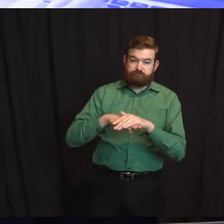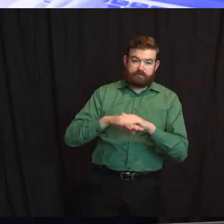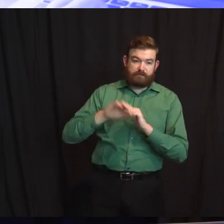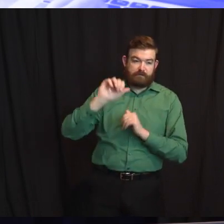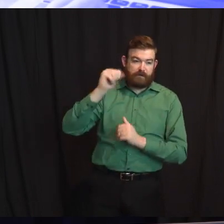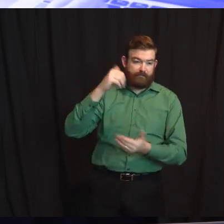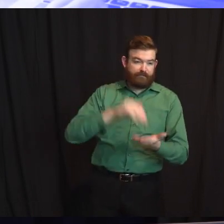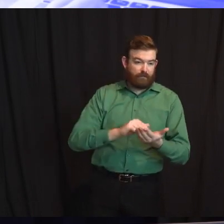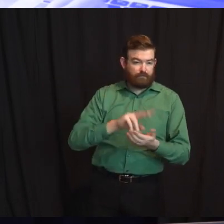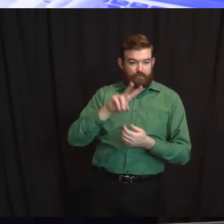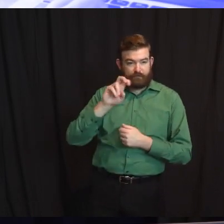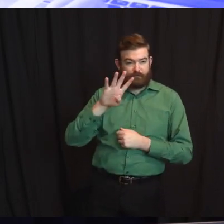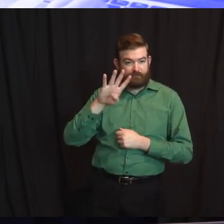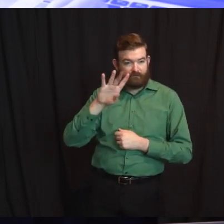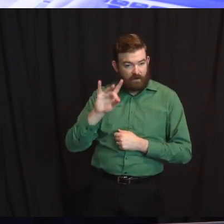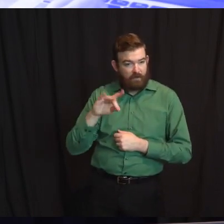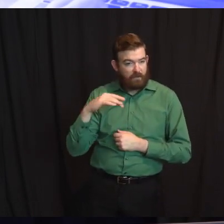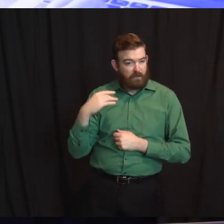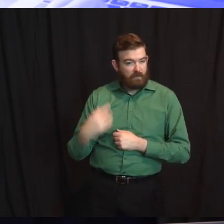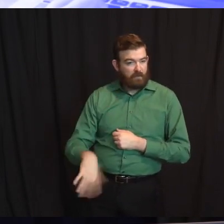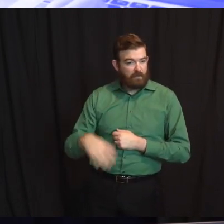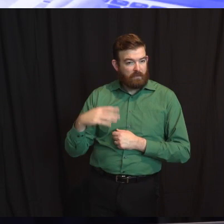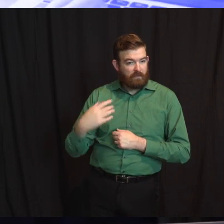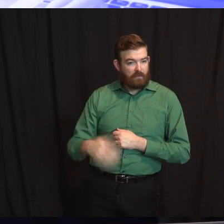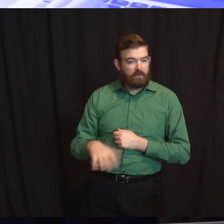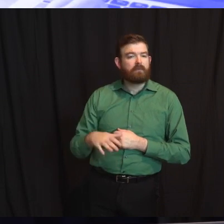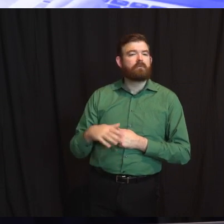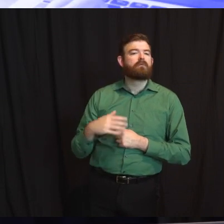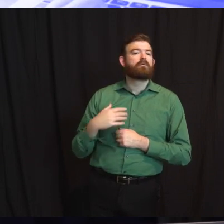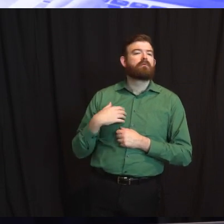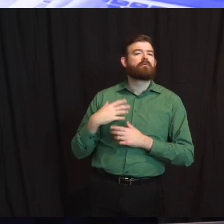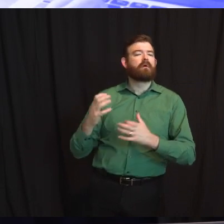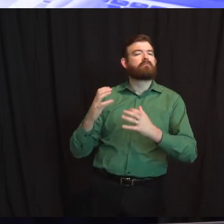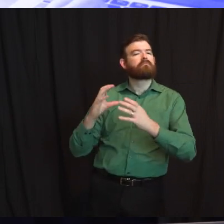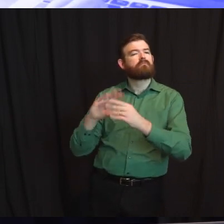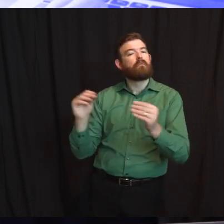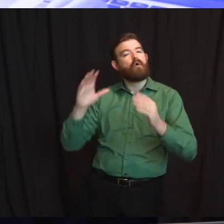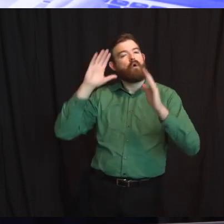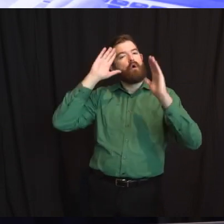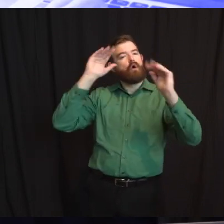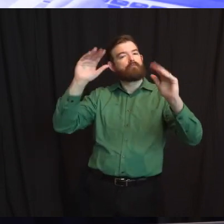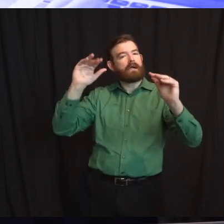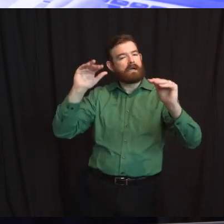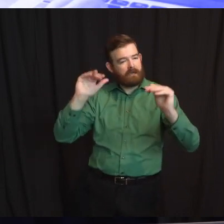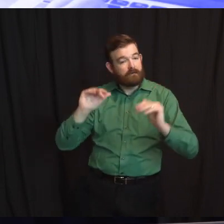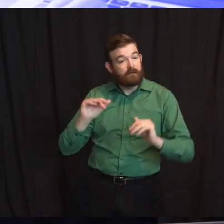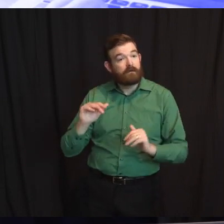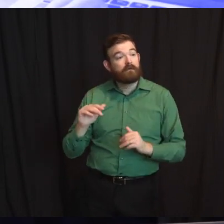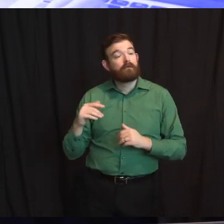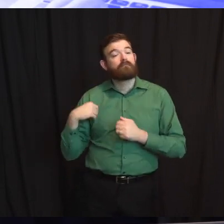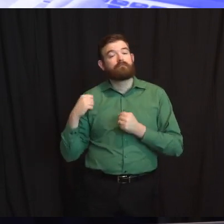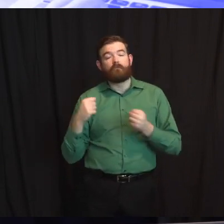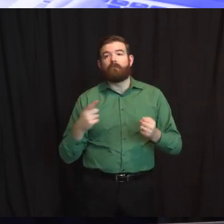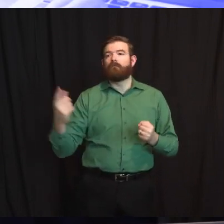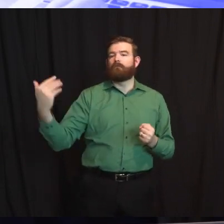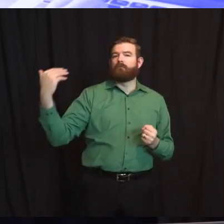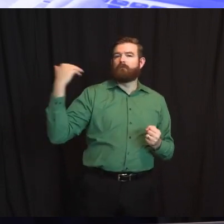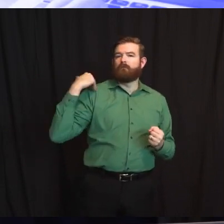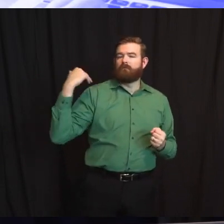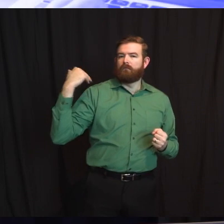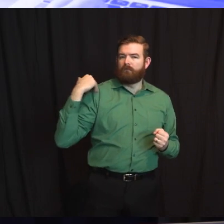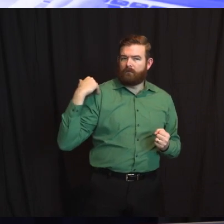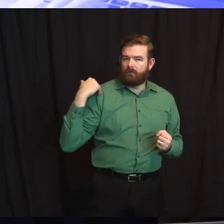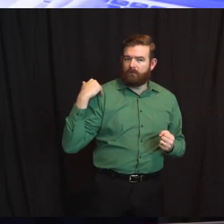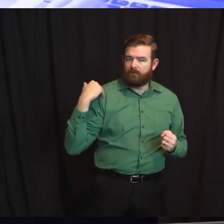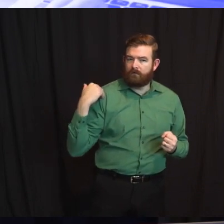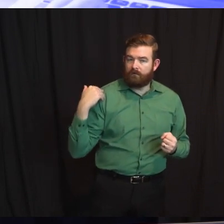10,249. I thought I would offer just a small piece of hope. On my way here today, I was advised that a